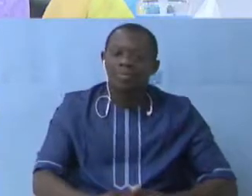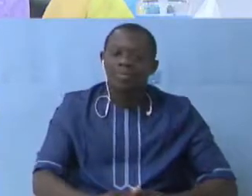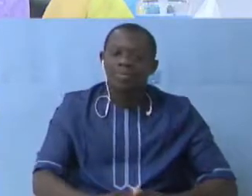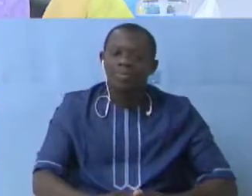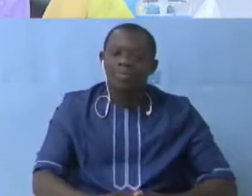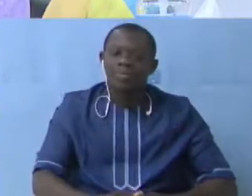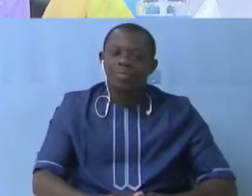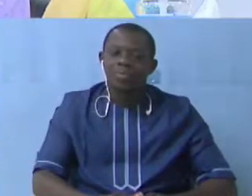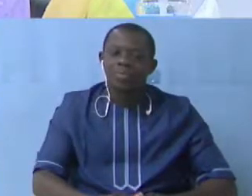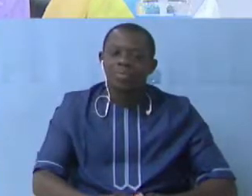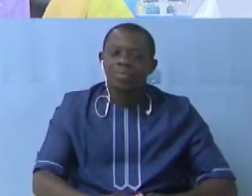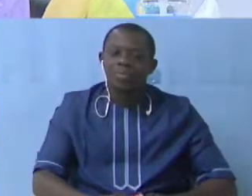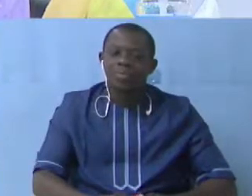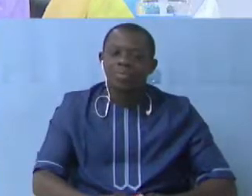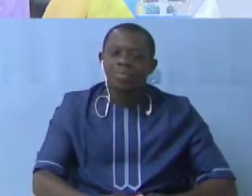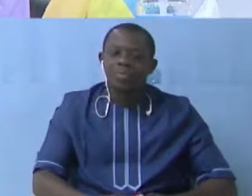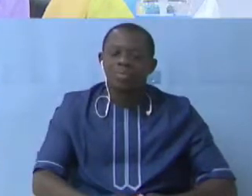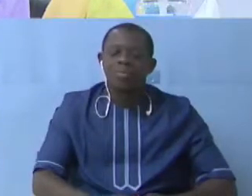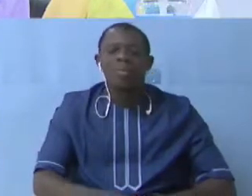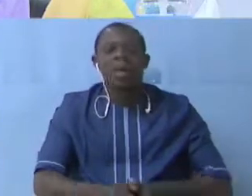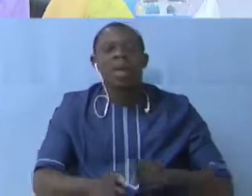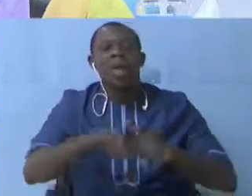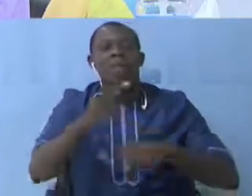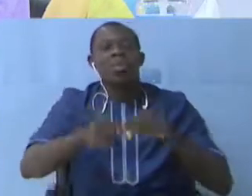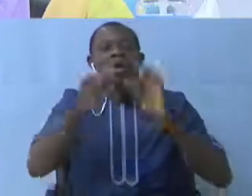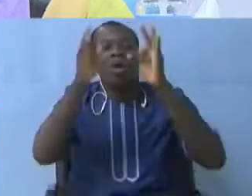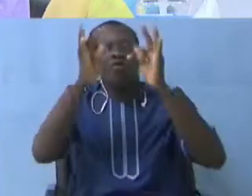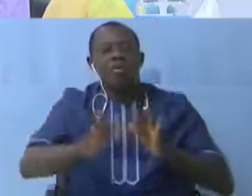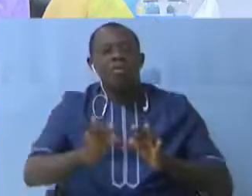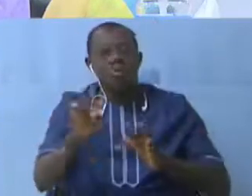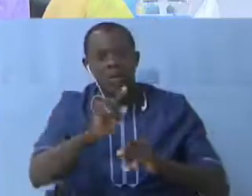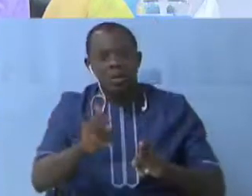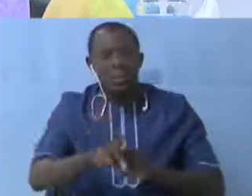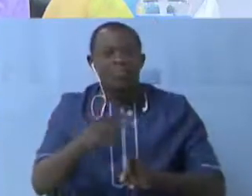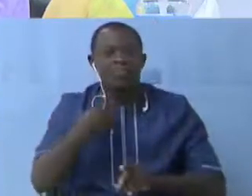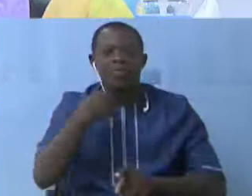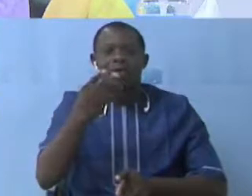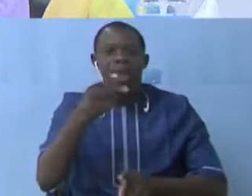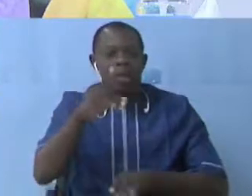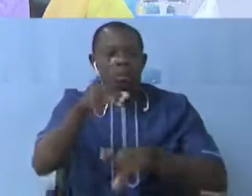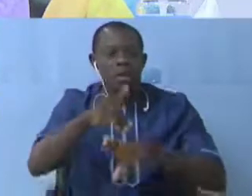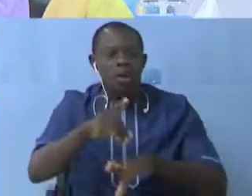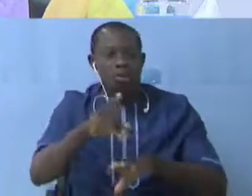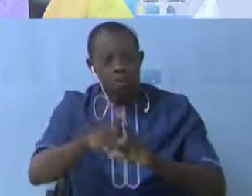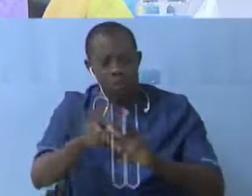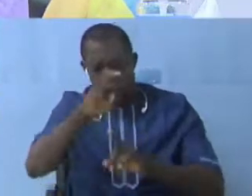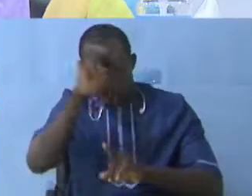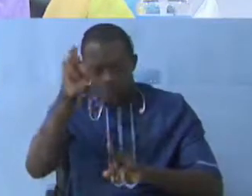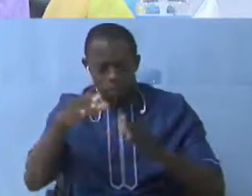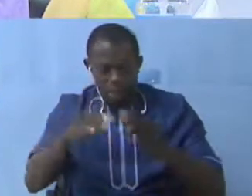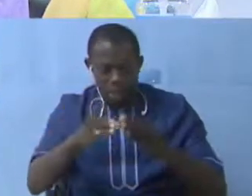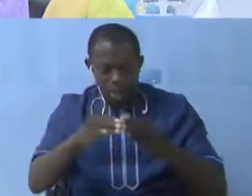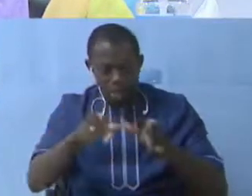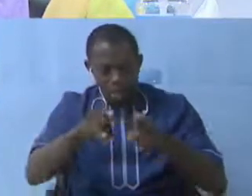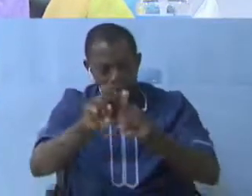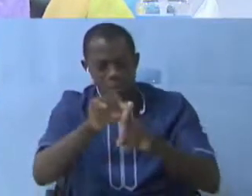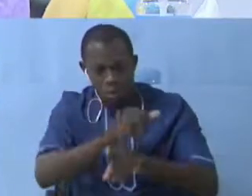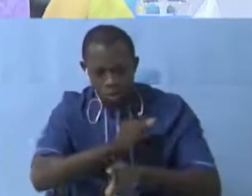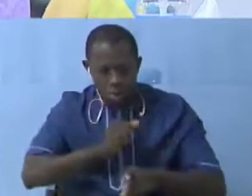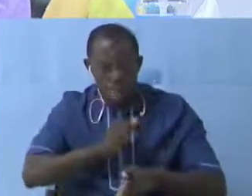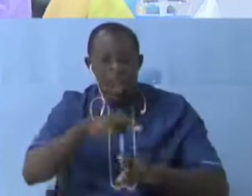Then they set up a focal point to work with us on the modalities for setting up the special